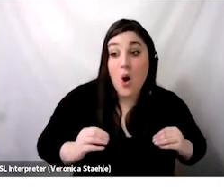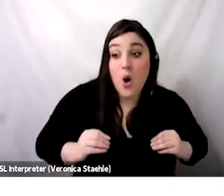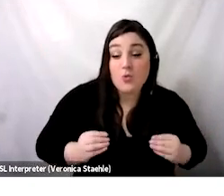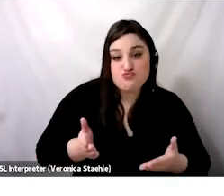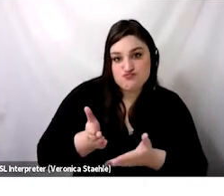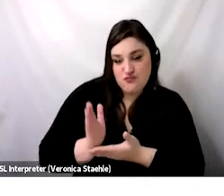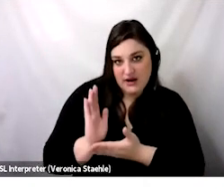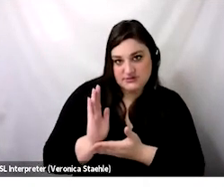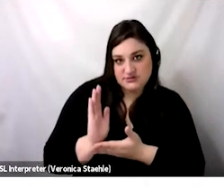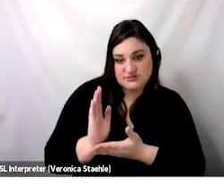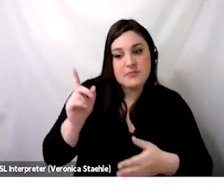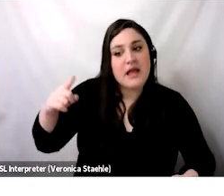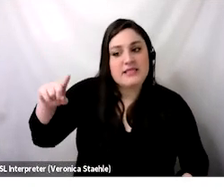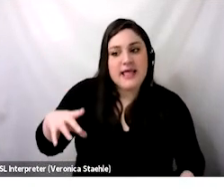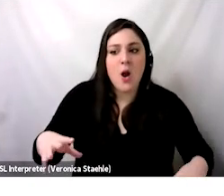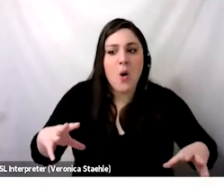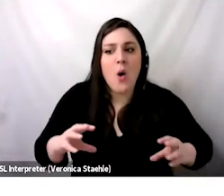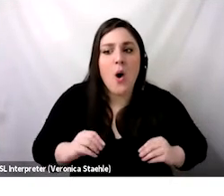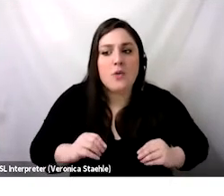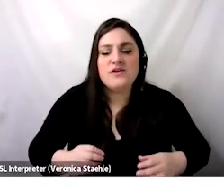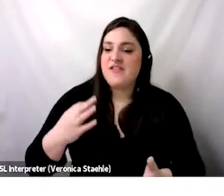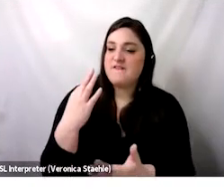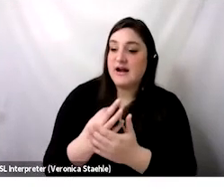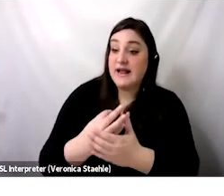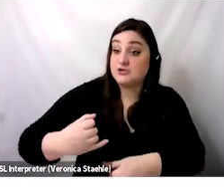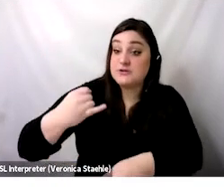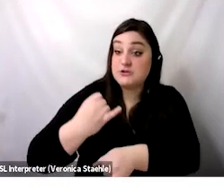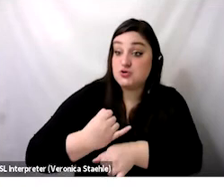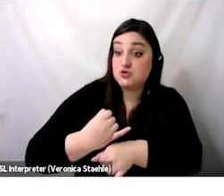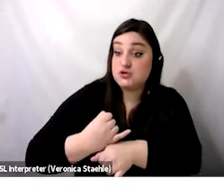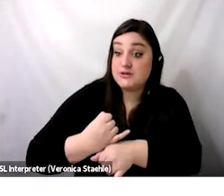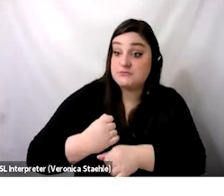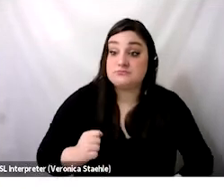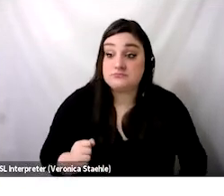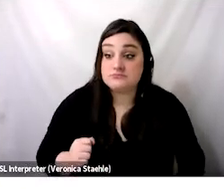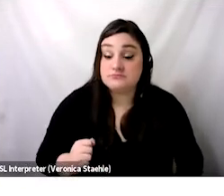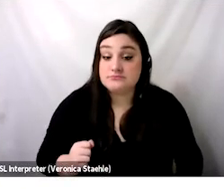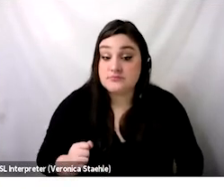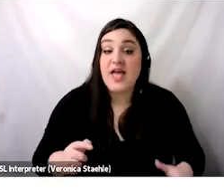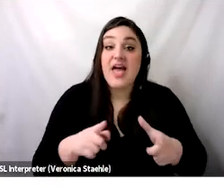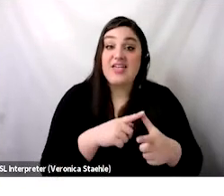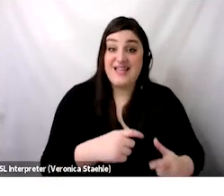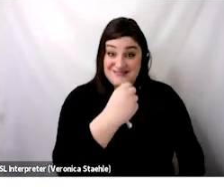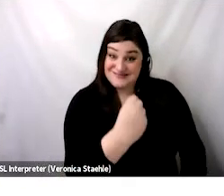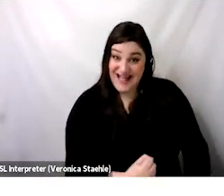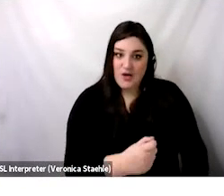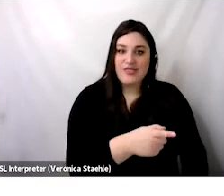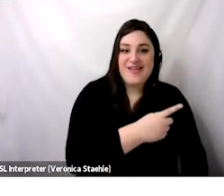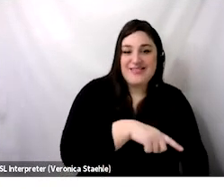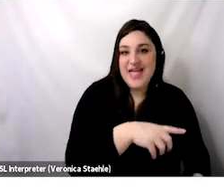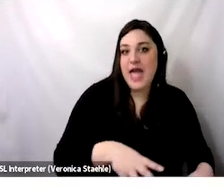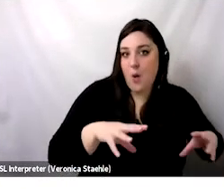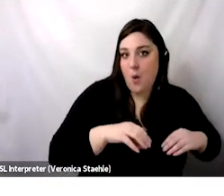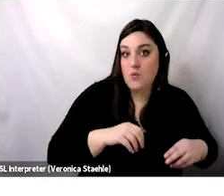financial institutions, and it was the South that owned the slaves and the